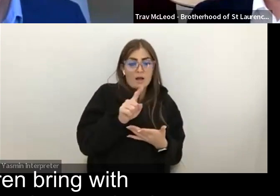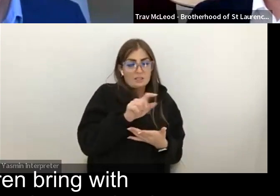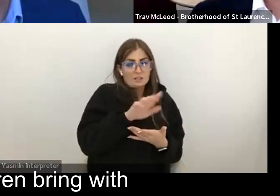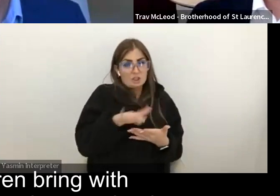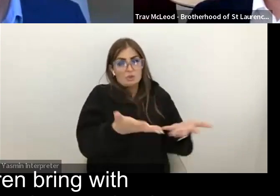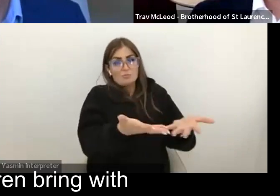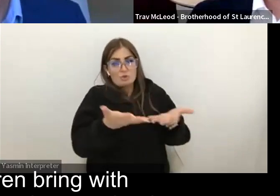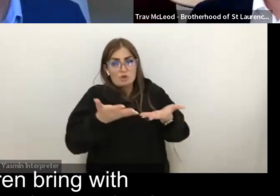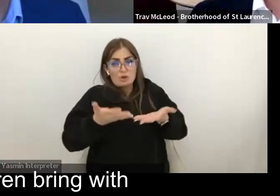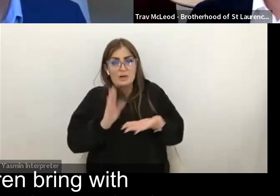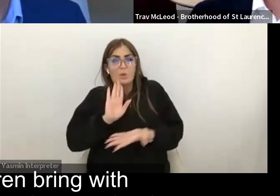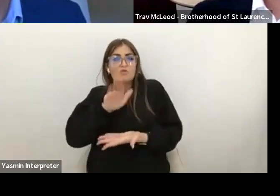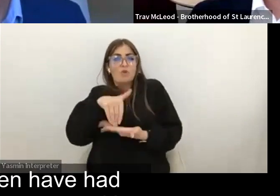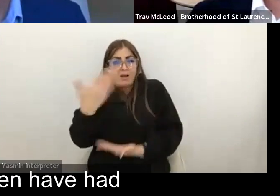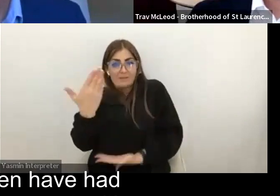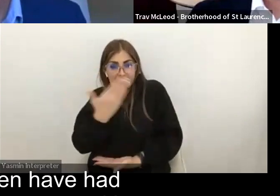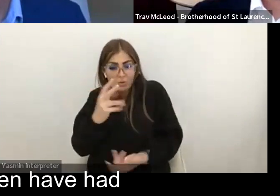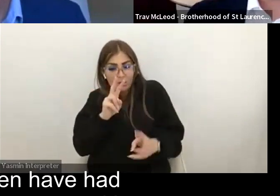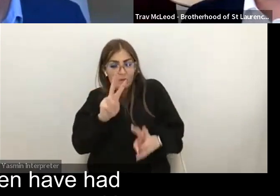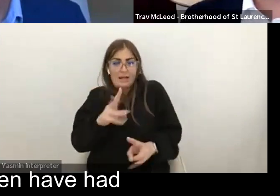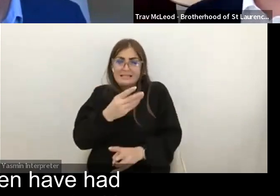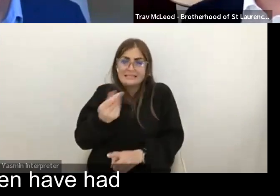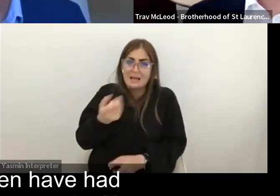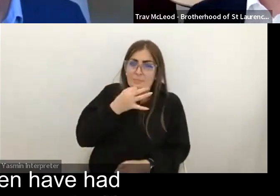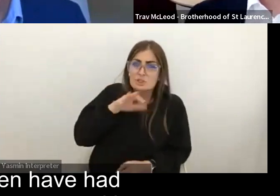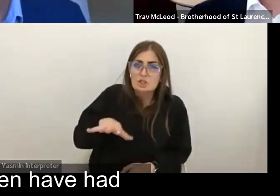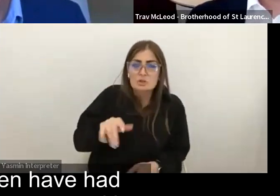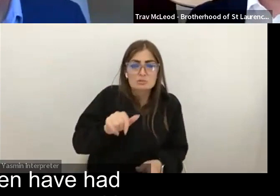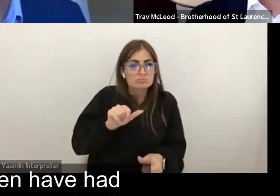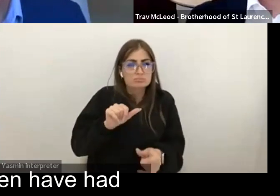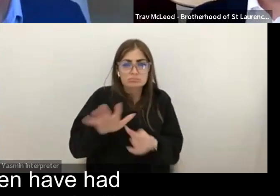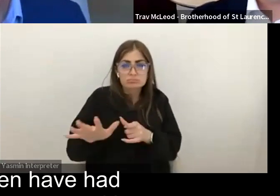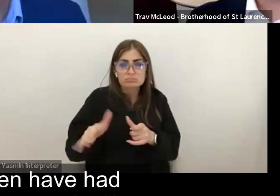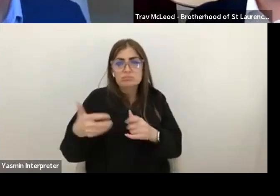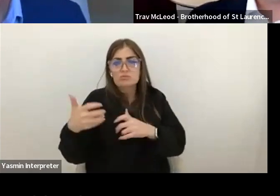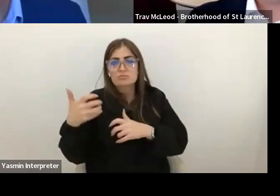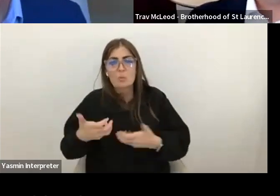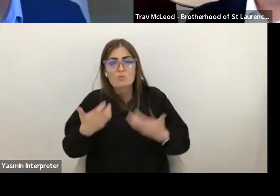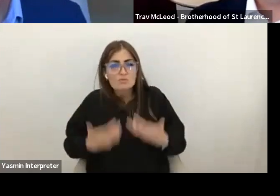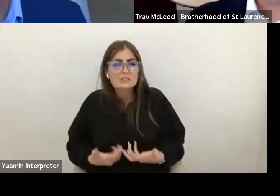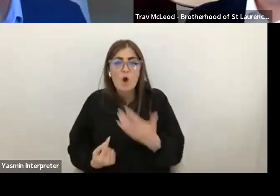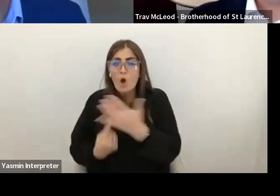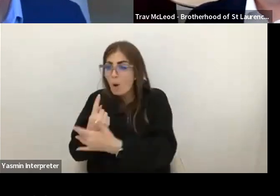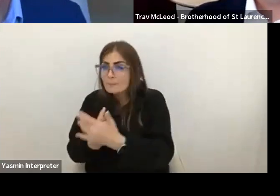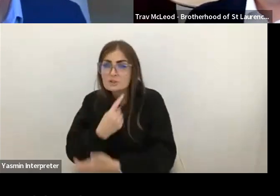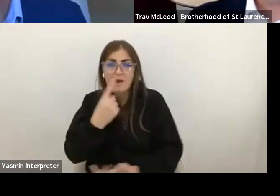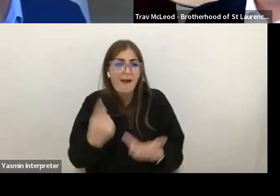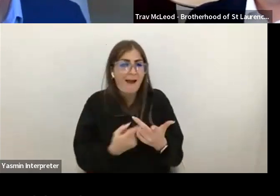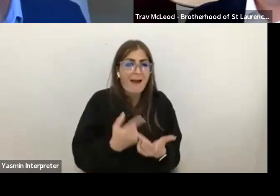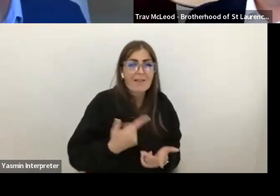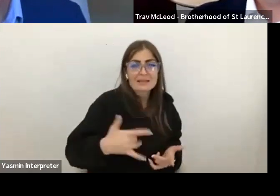with them when they arrive at school. Some children have had wonderfully rich opportunities. Other children have lived